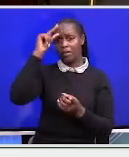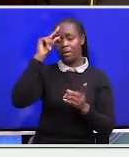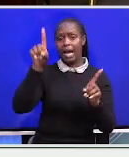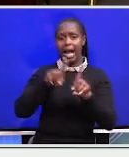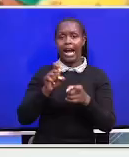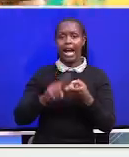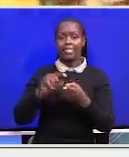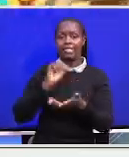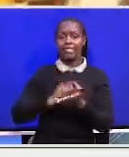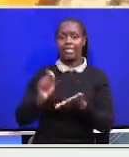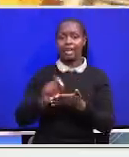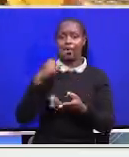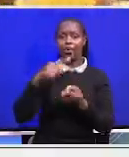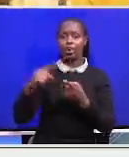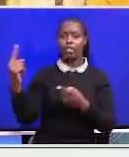ambao ileletwa na koti?